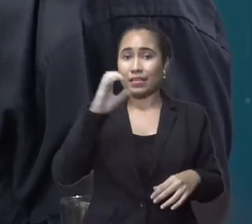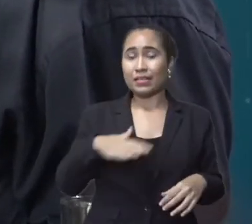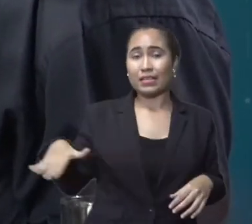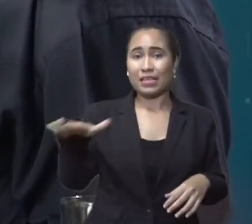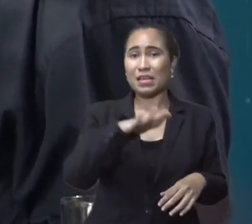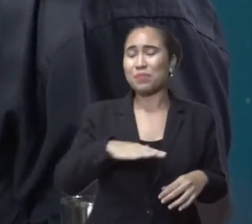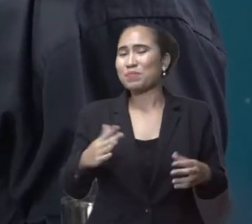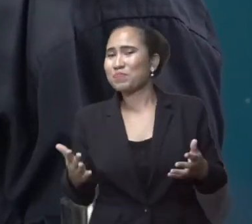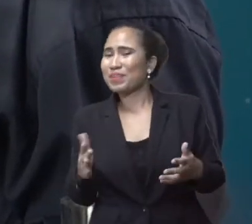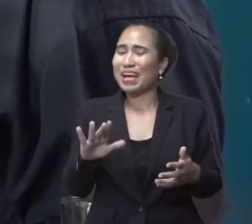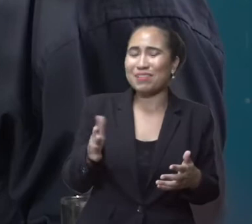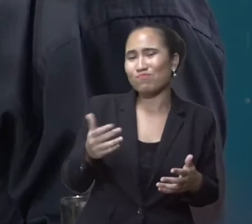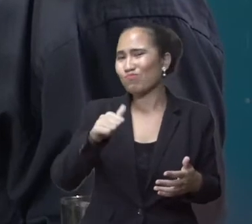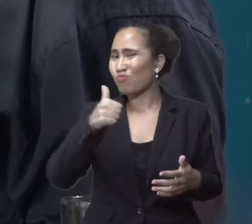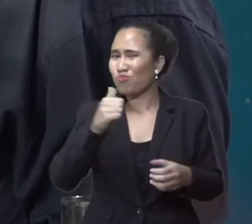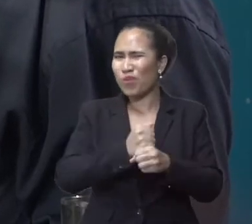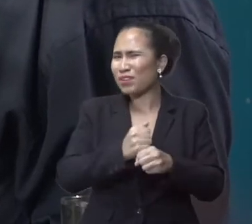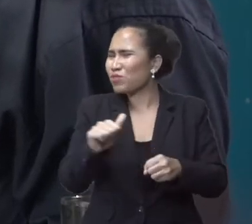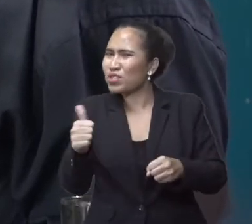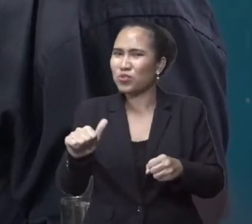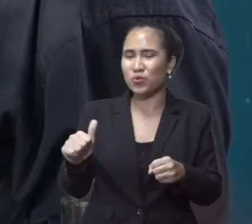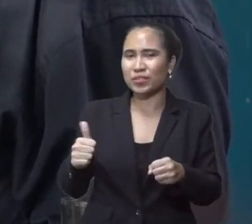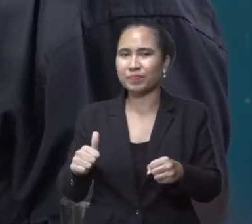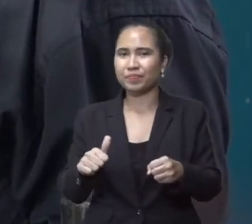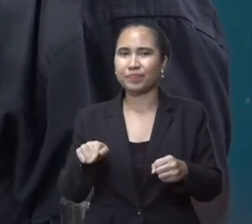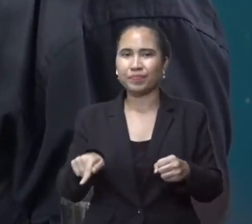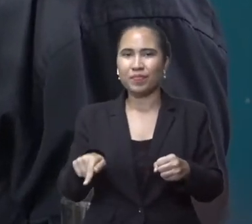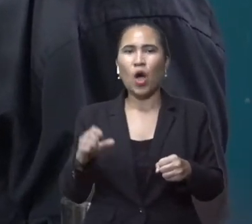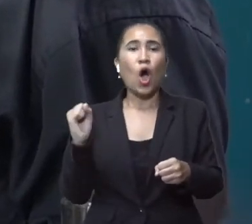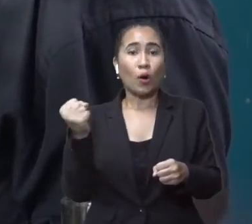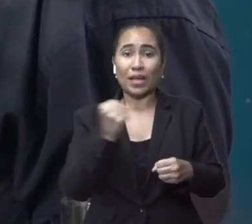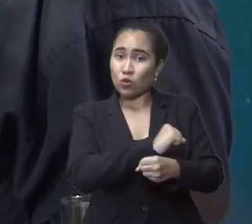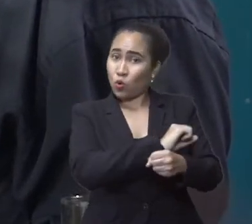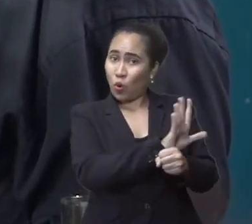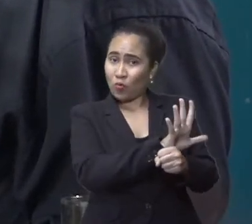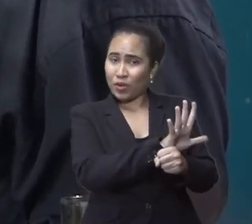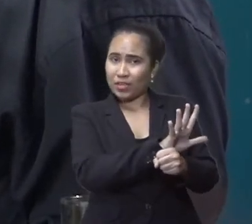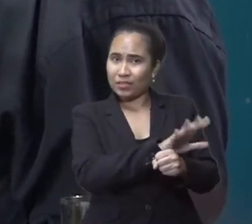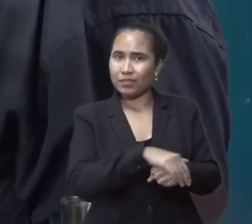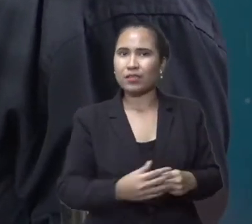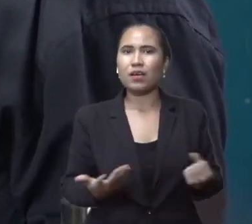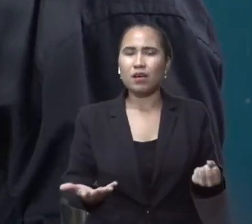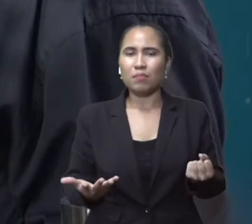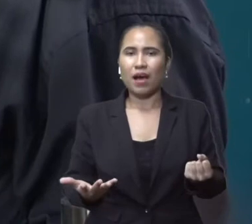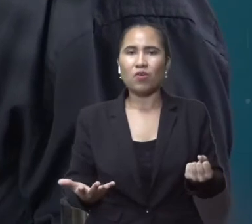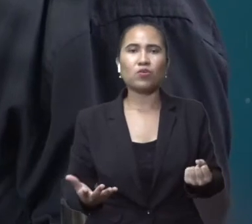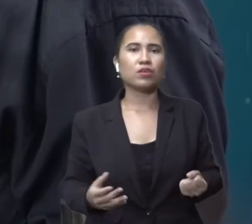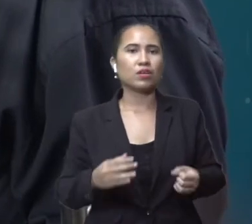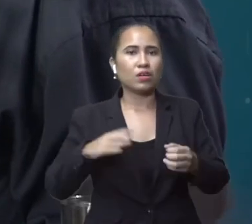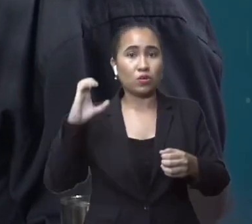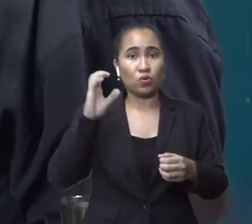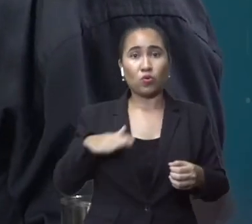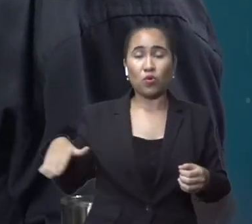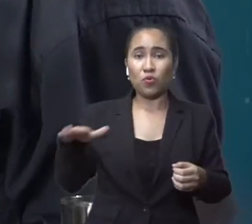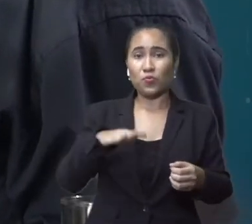has not been doing very well in that area because of COVID, but we also know in certain parts of the Caribbean, even prior